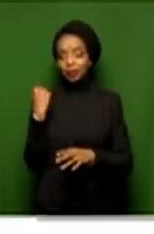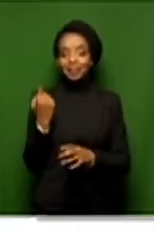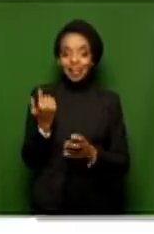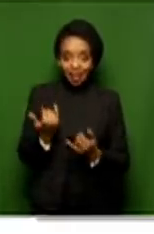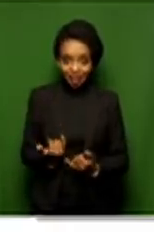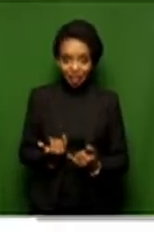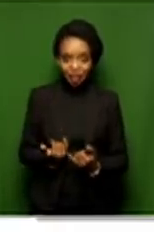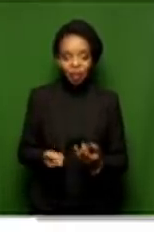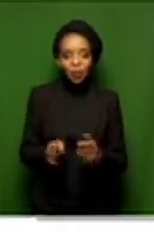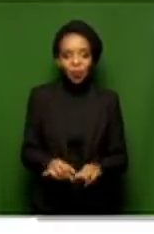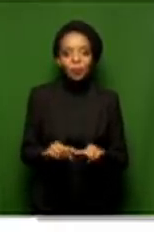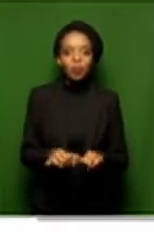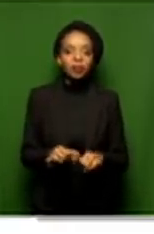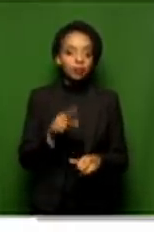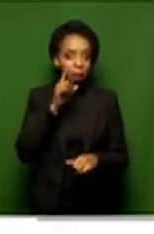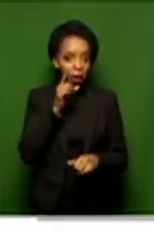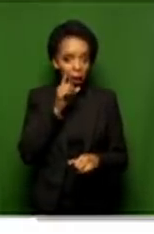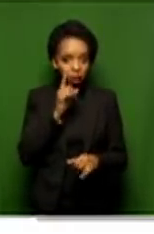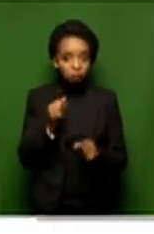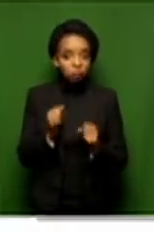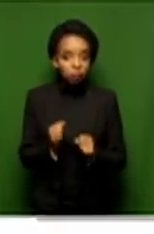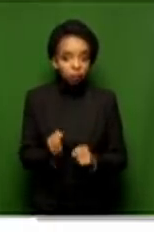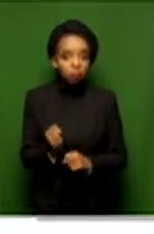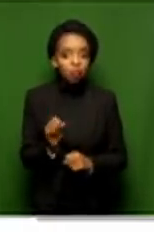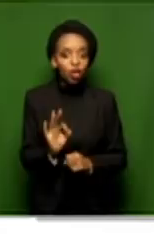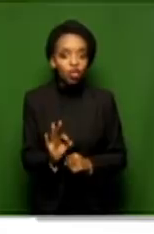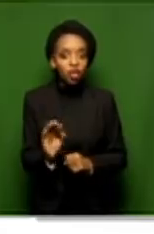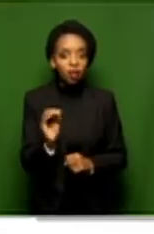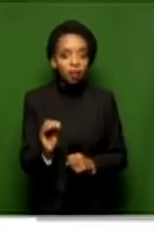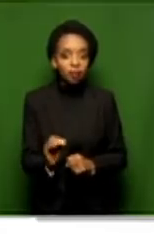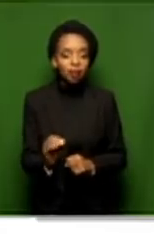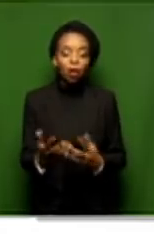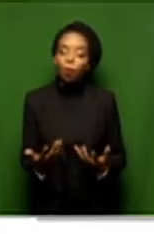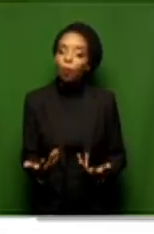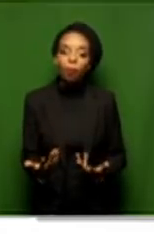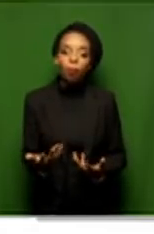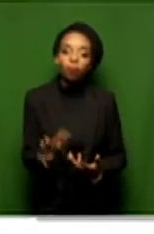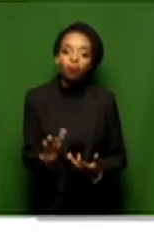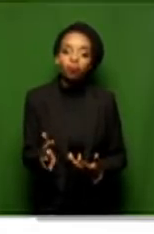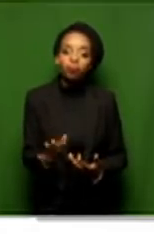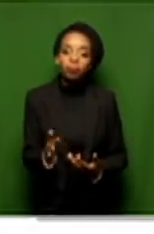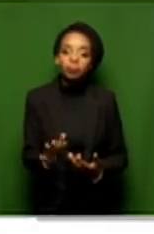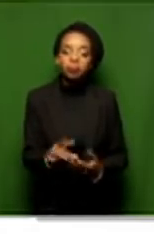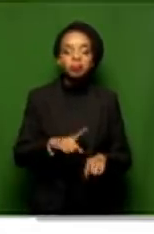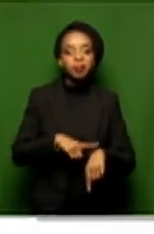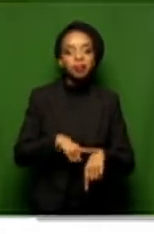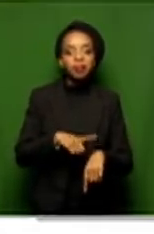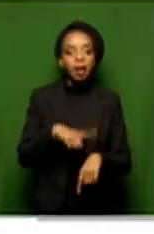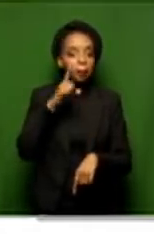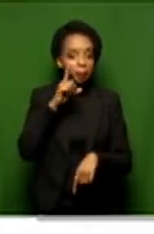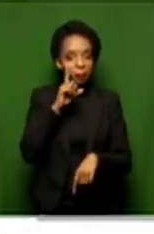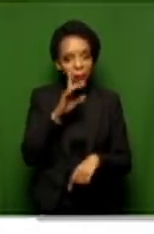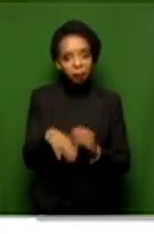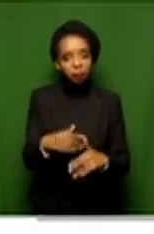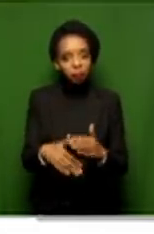whether they will stay at that 3% or so. but time will tell. So they seem